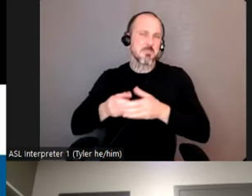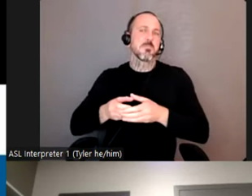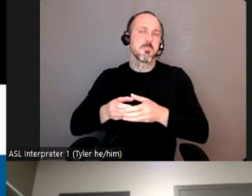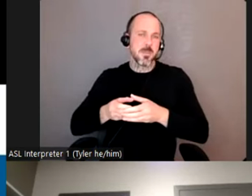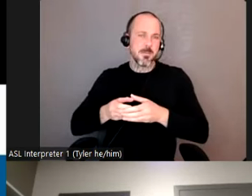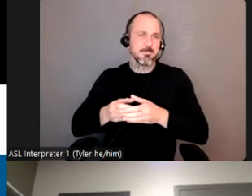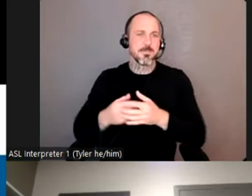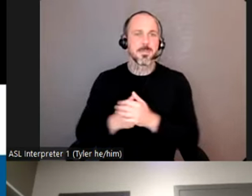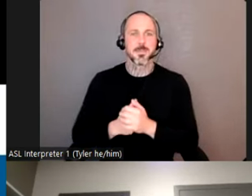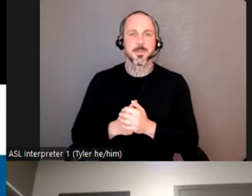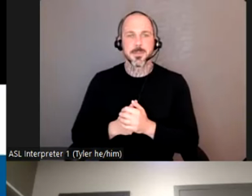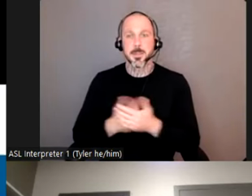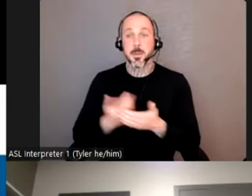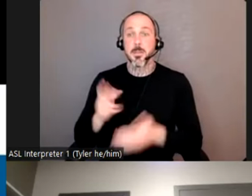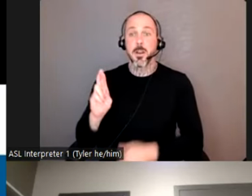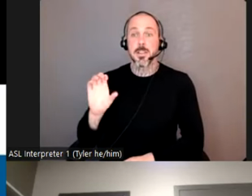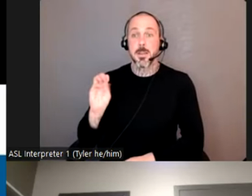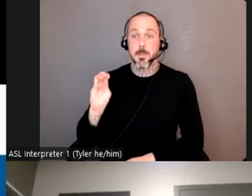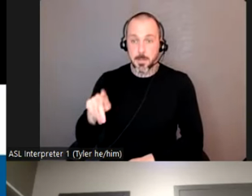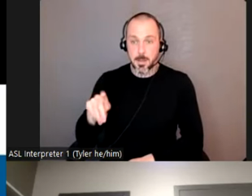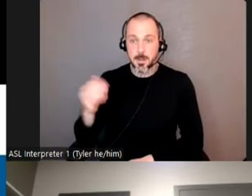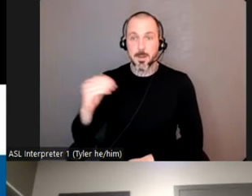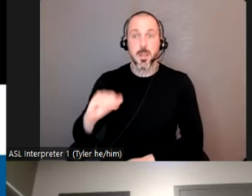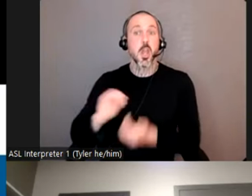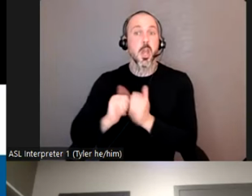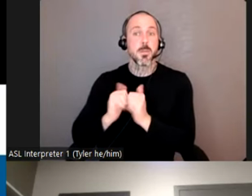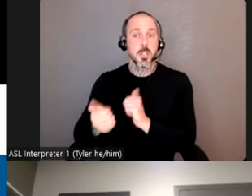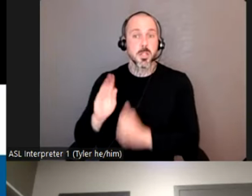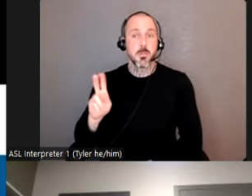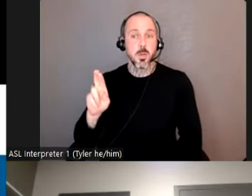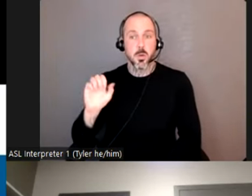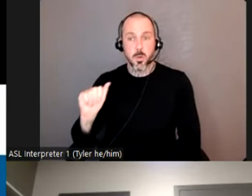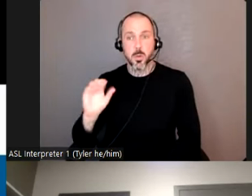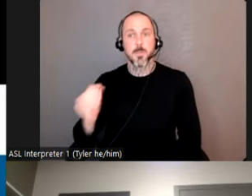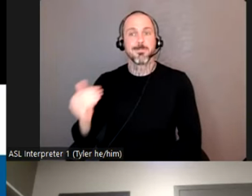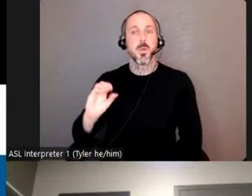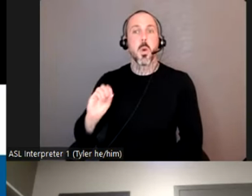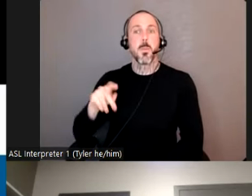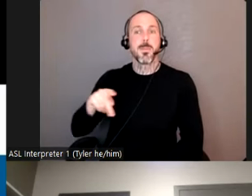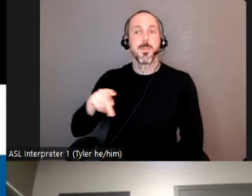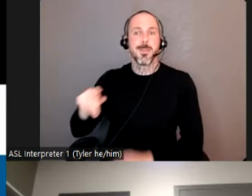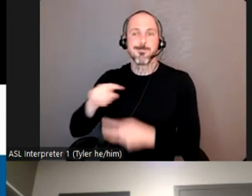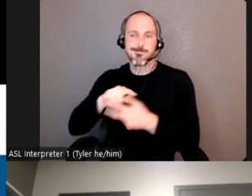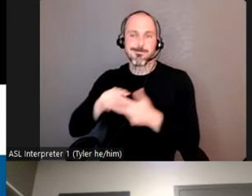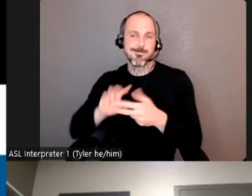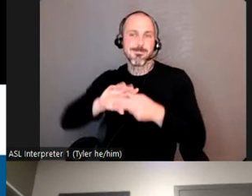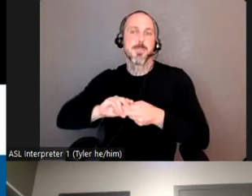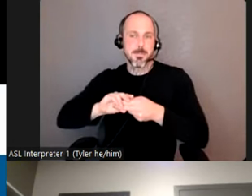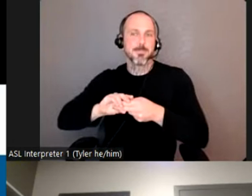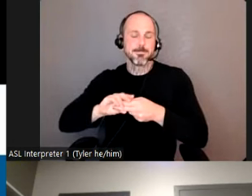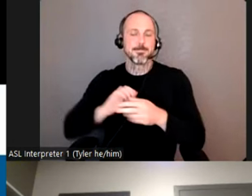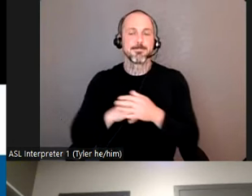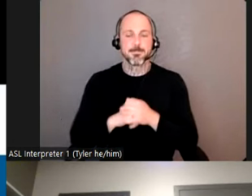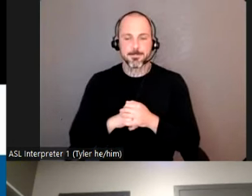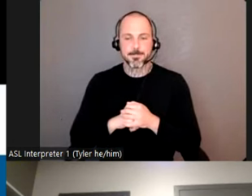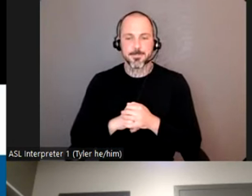of the RCMP, the Competition Bureau, and the OPP. So we'll talk about what mass marketing frauds are, what